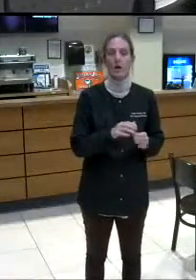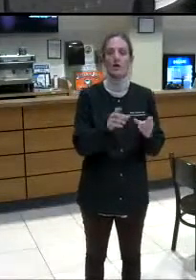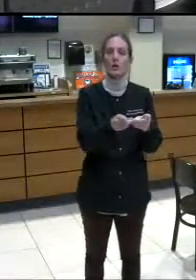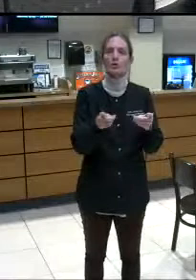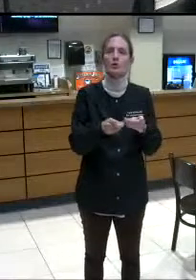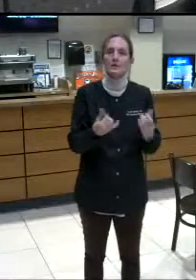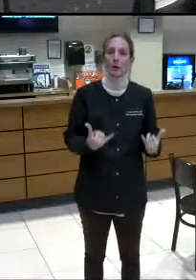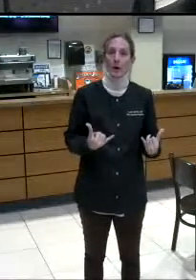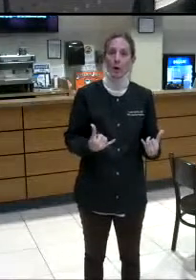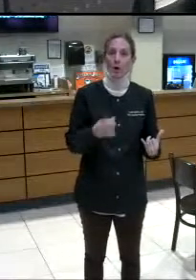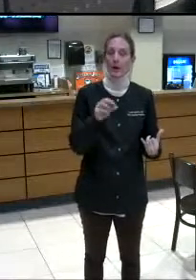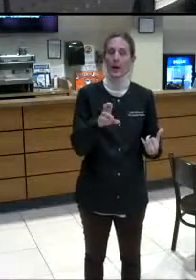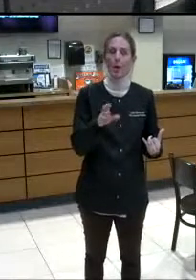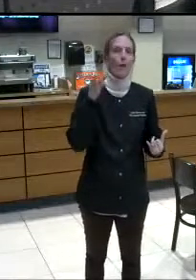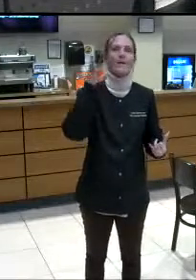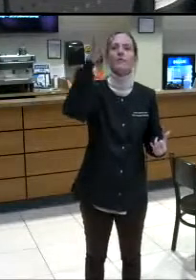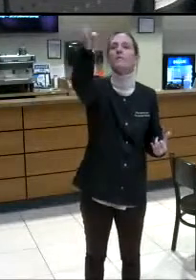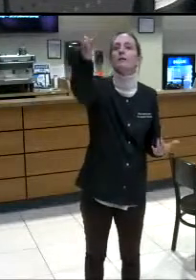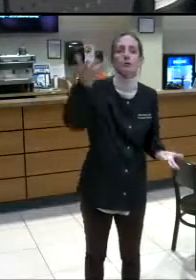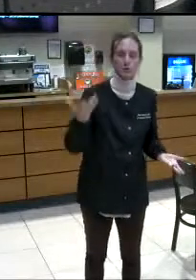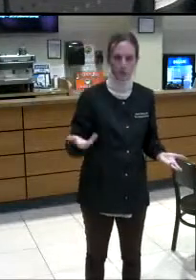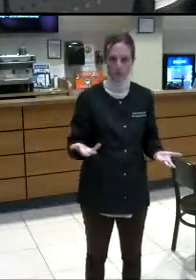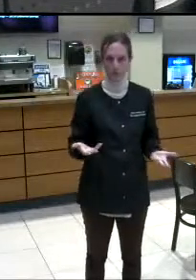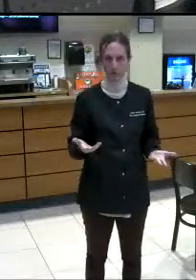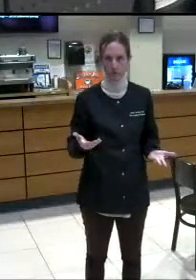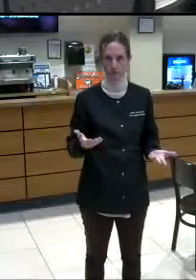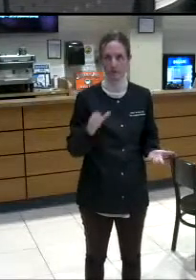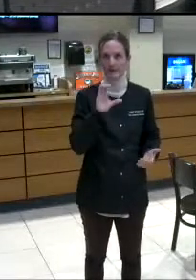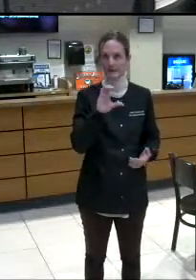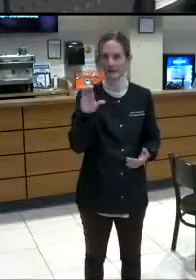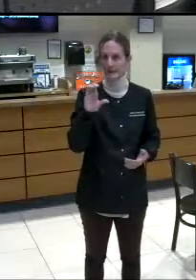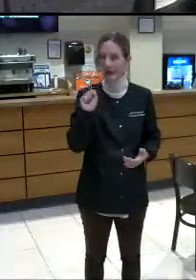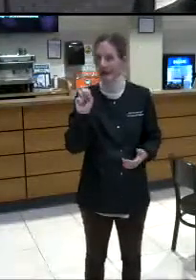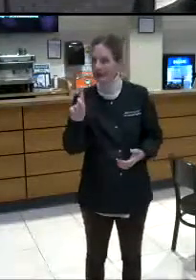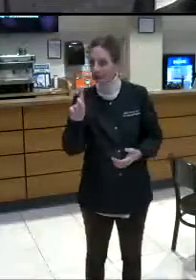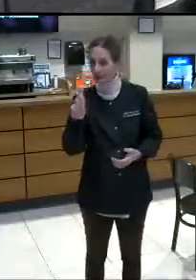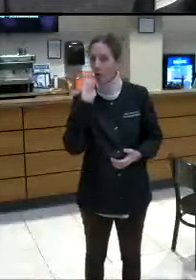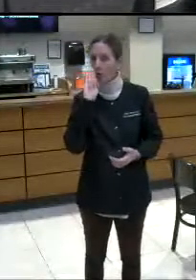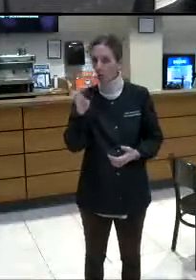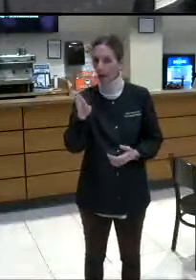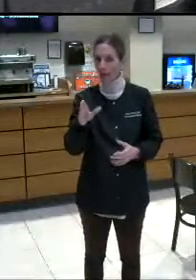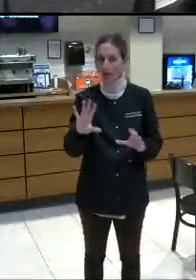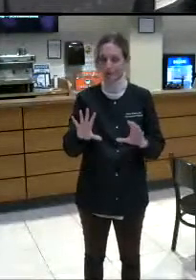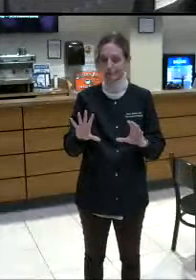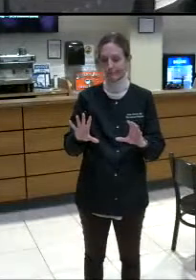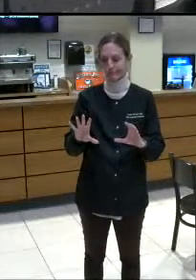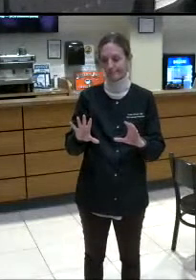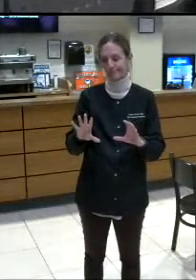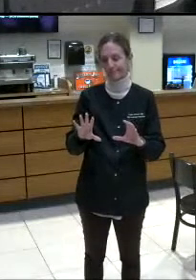district somewhere in the future, create our own